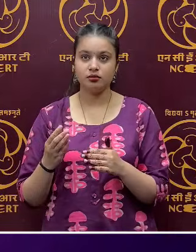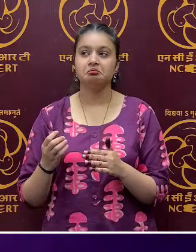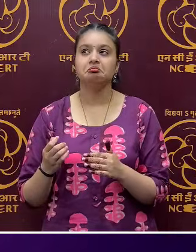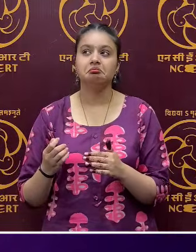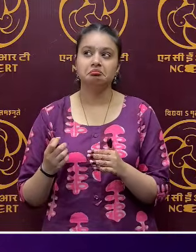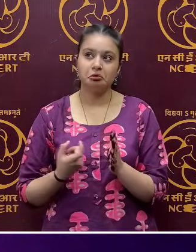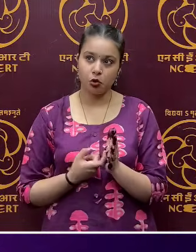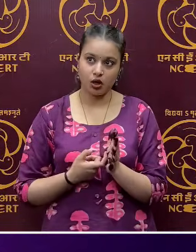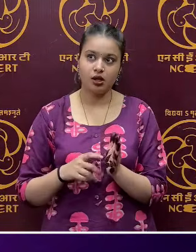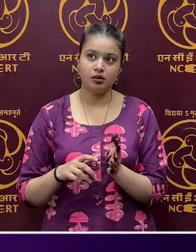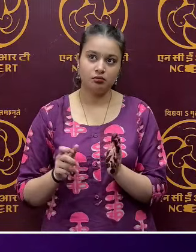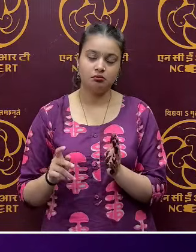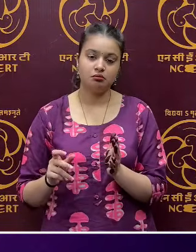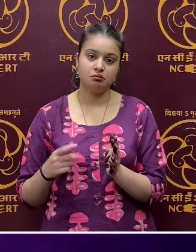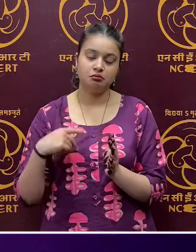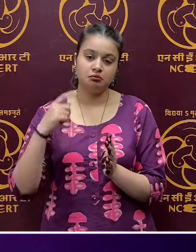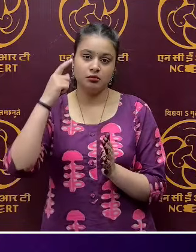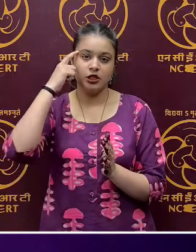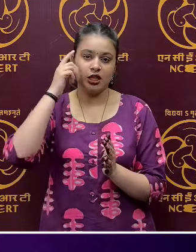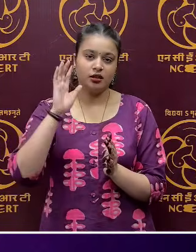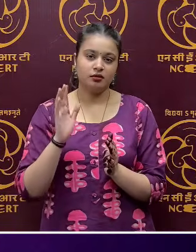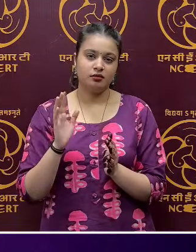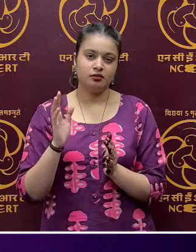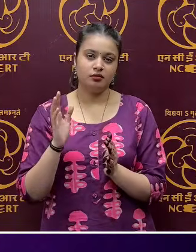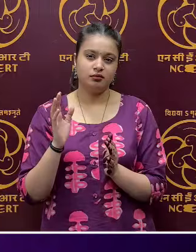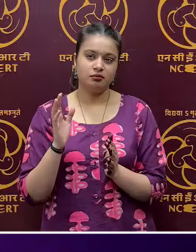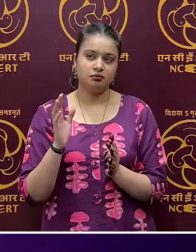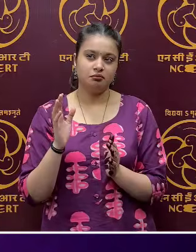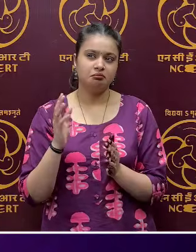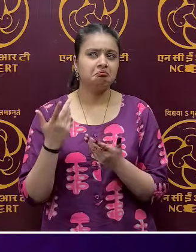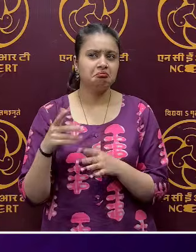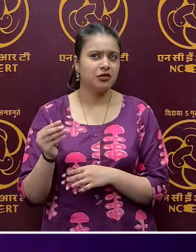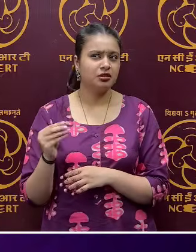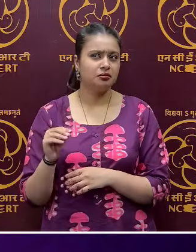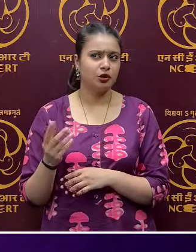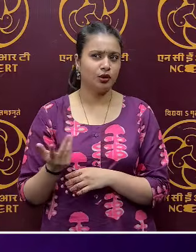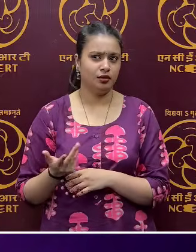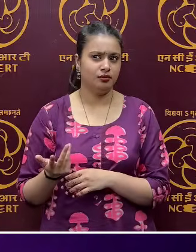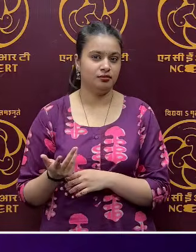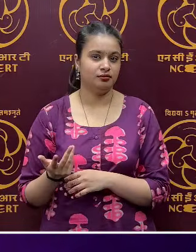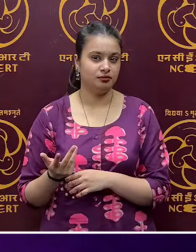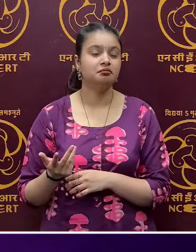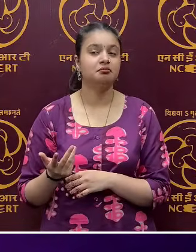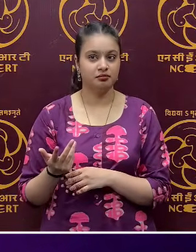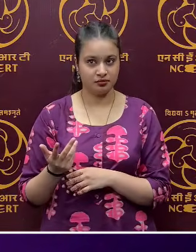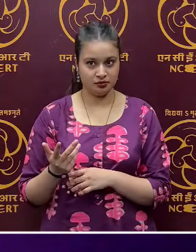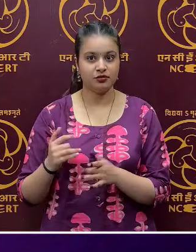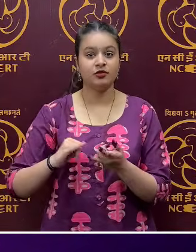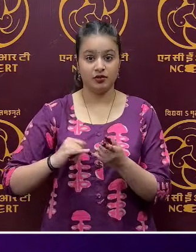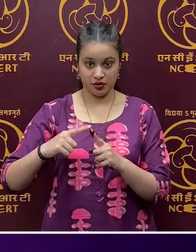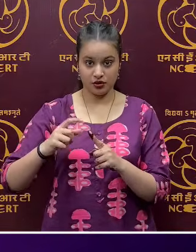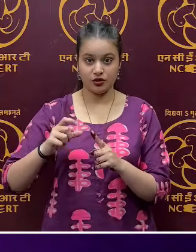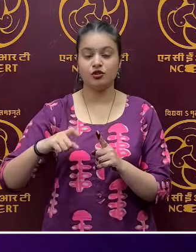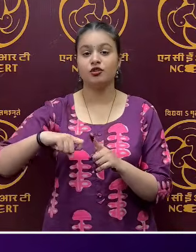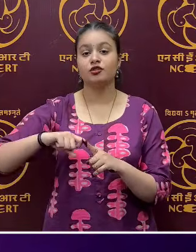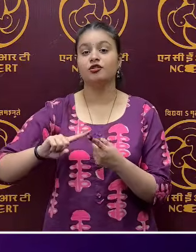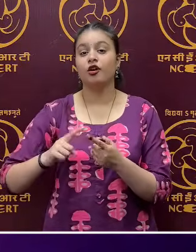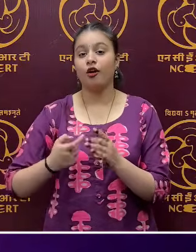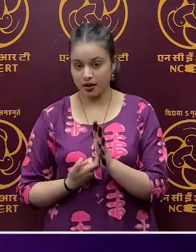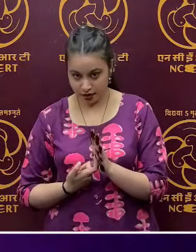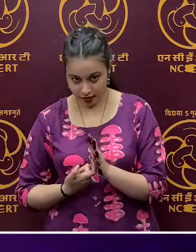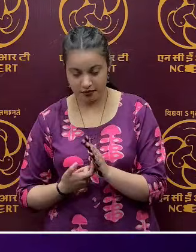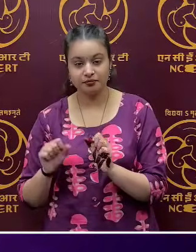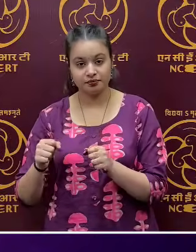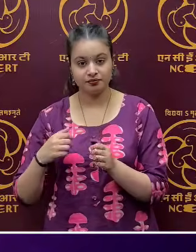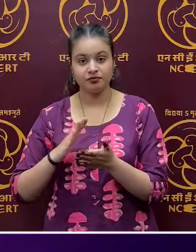okay. Hawker, Yeah. um, What else? croaker, Stalker. stalker, okay. Let's